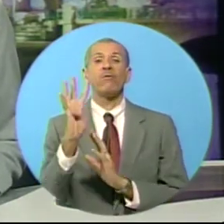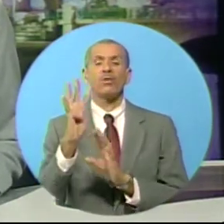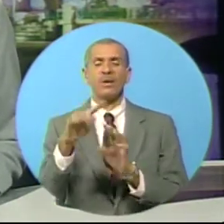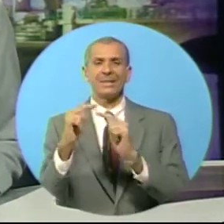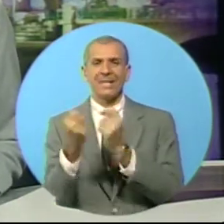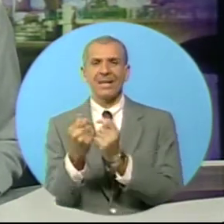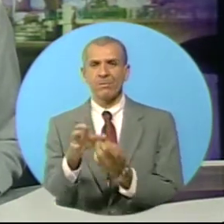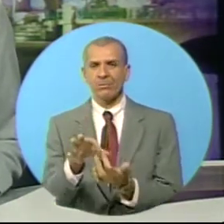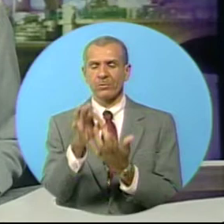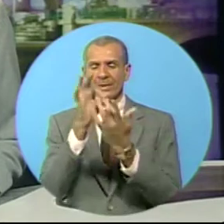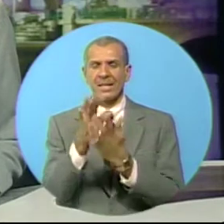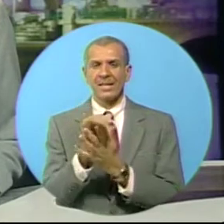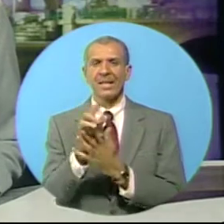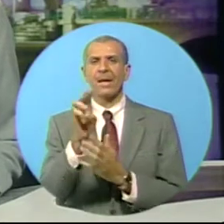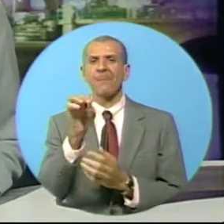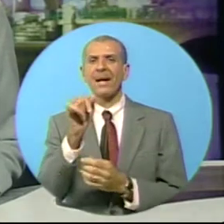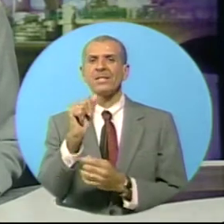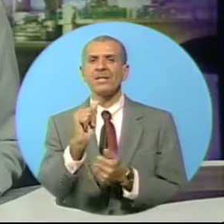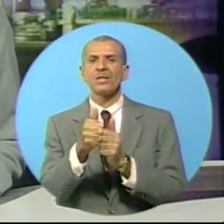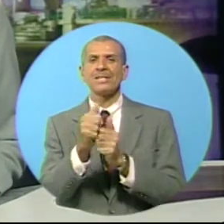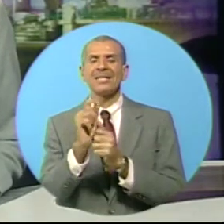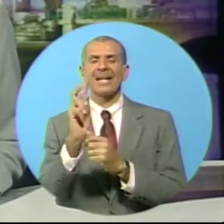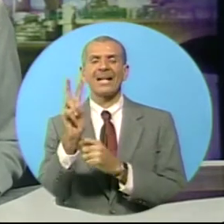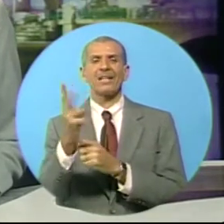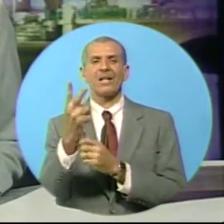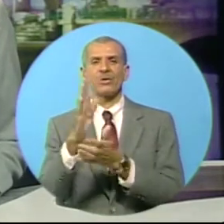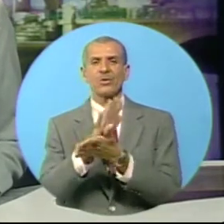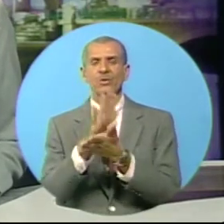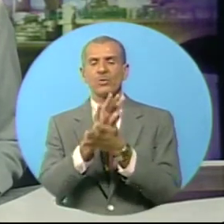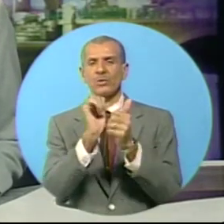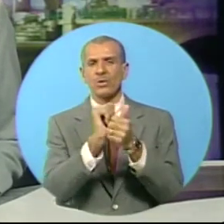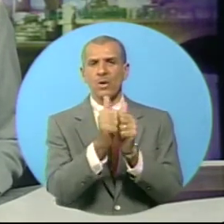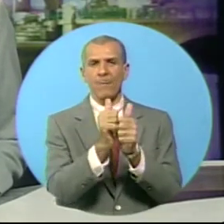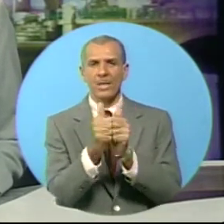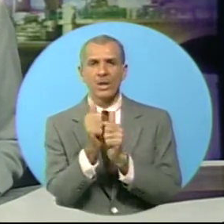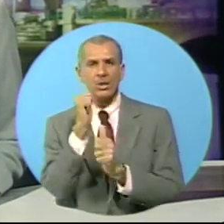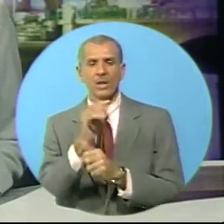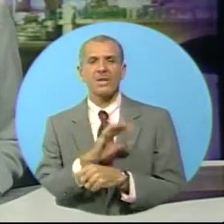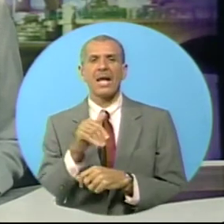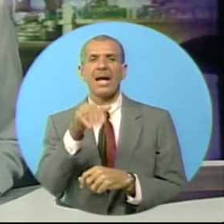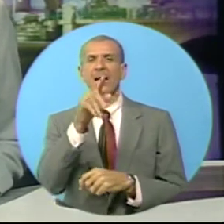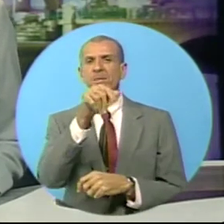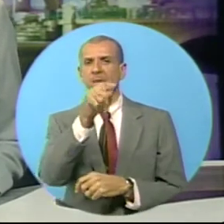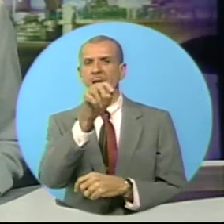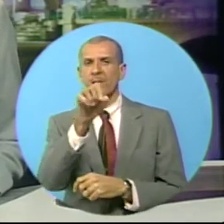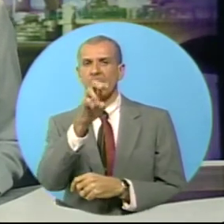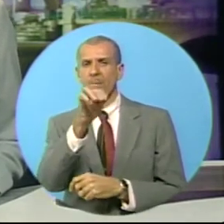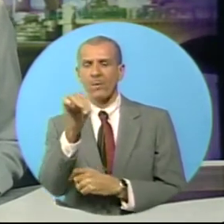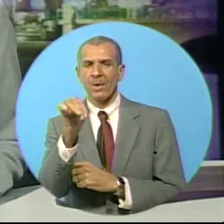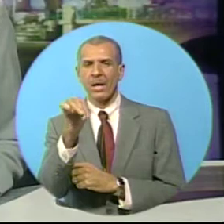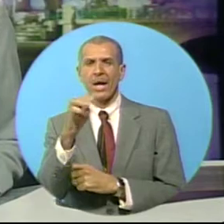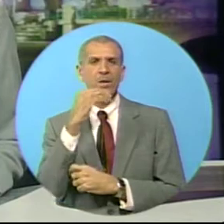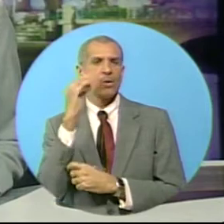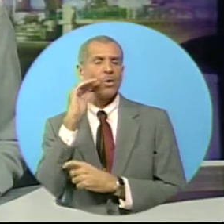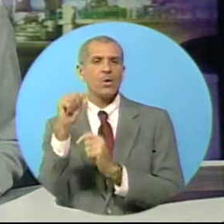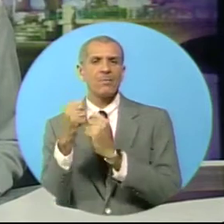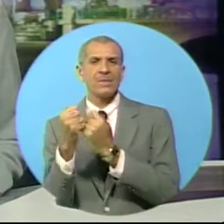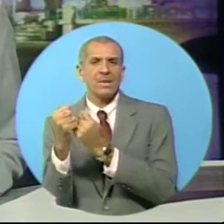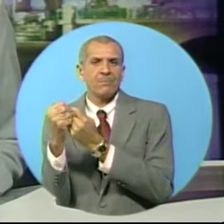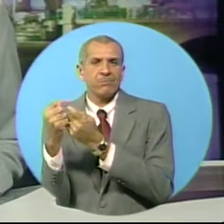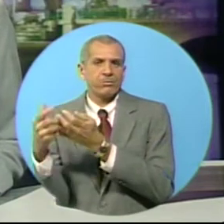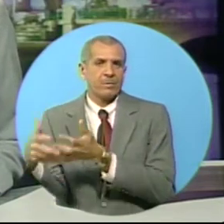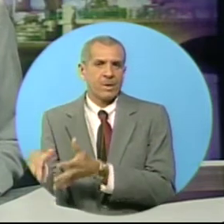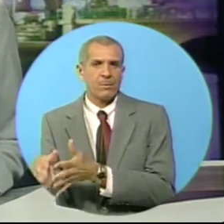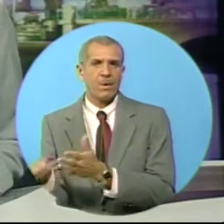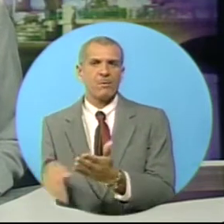the semi-finals of the Massey Stores Secondary Schools competition. The girls played at Springer Memorial, and the home team dropped a set before defeating the